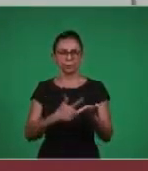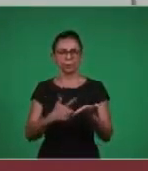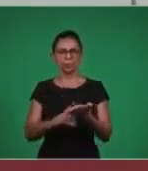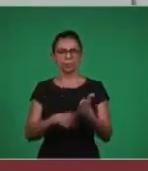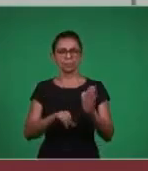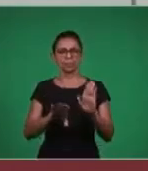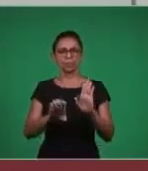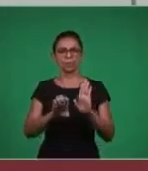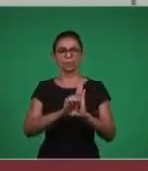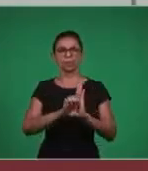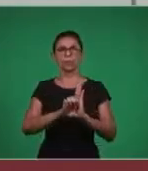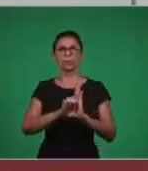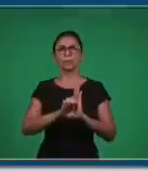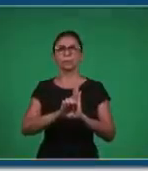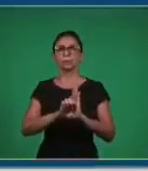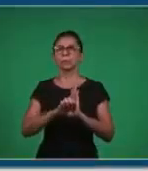Exodus,